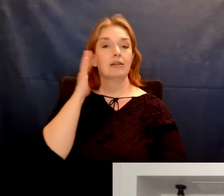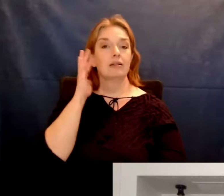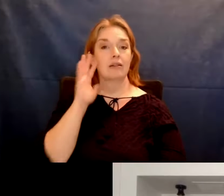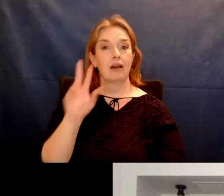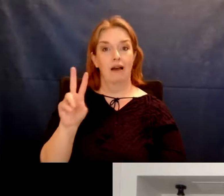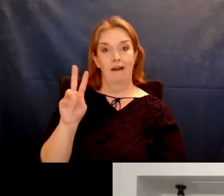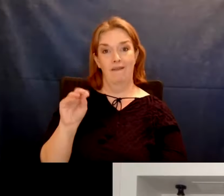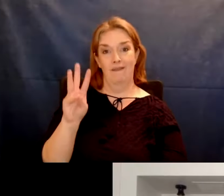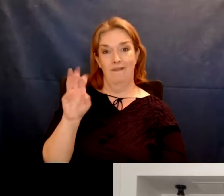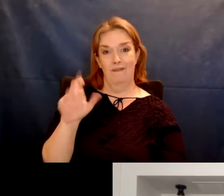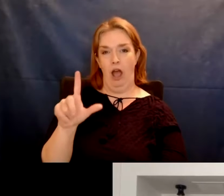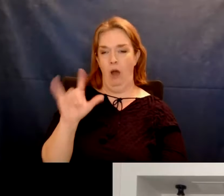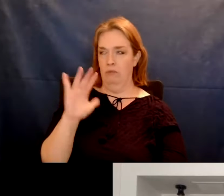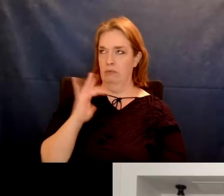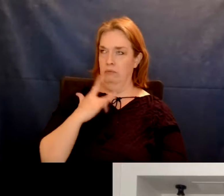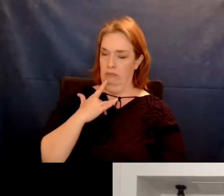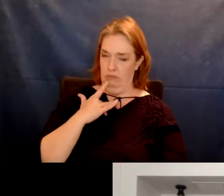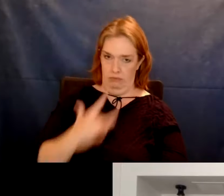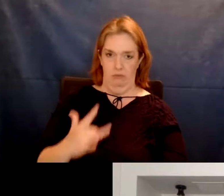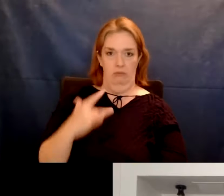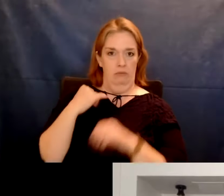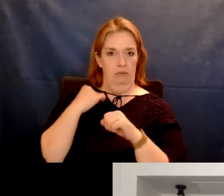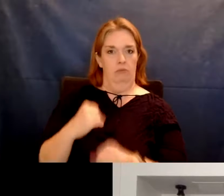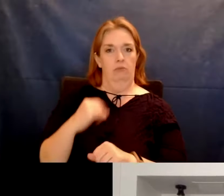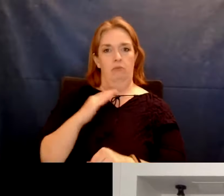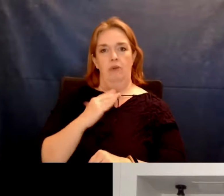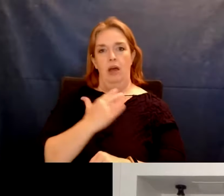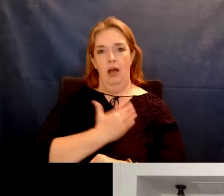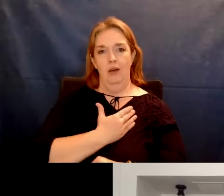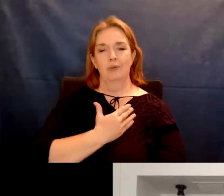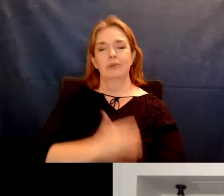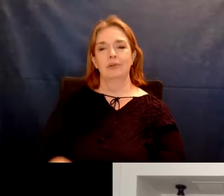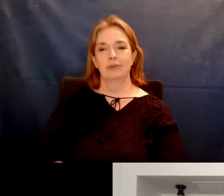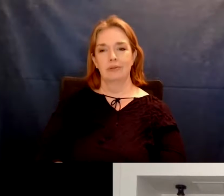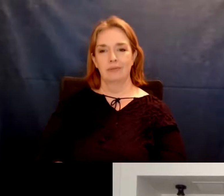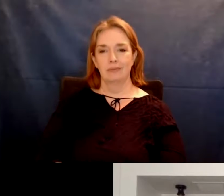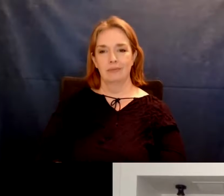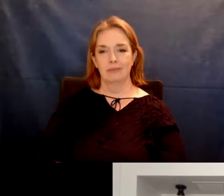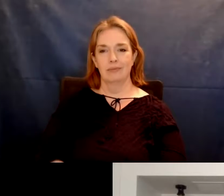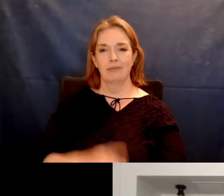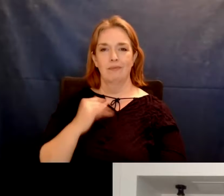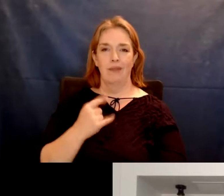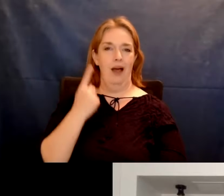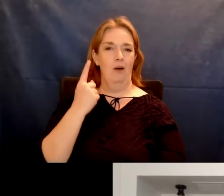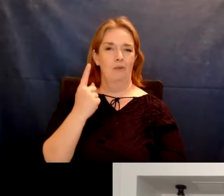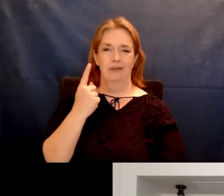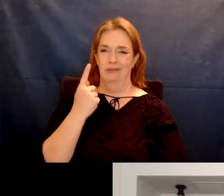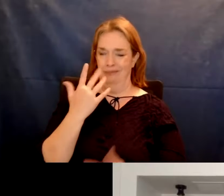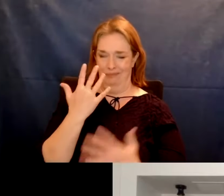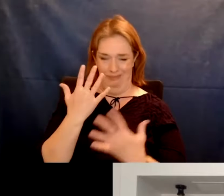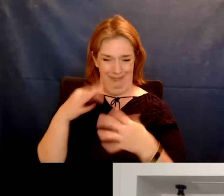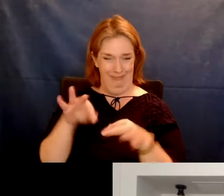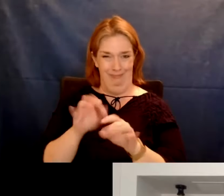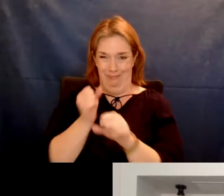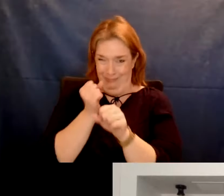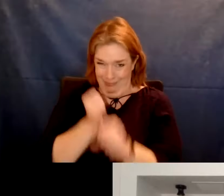and butter. And so, I mean, it's one of the favorite features of this dialect, and